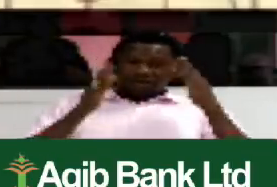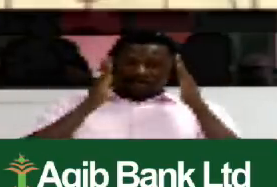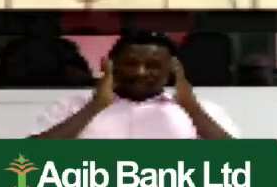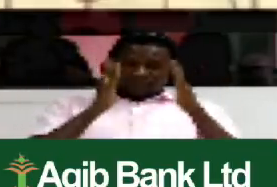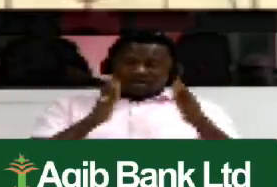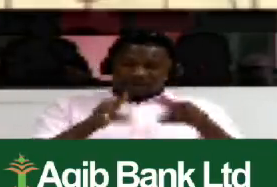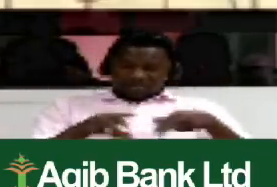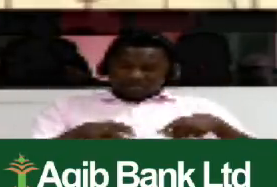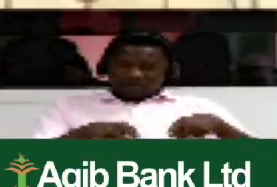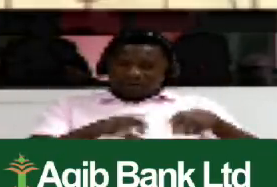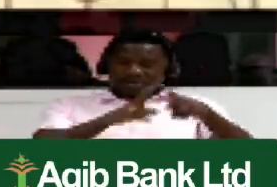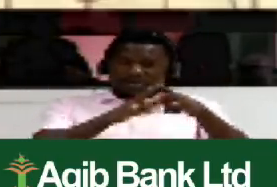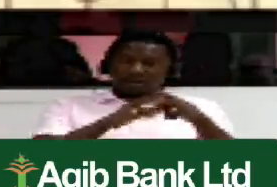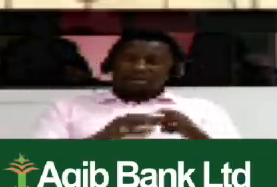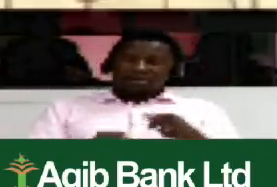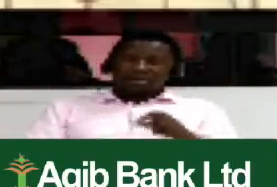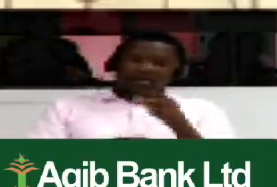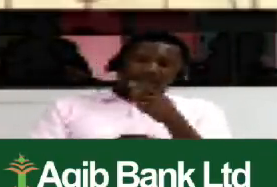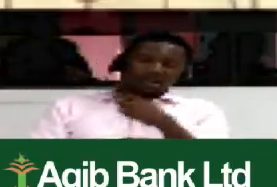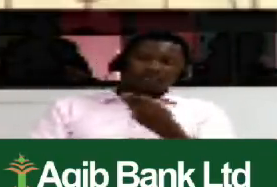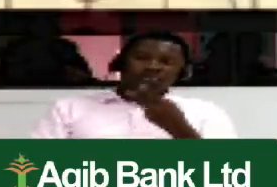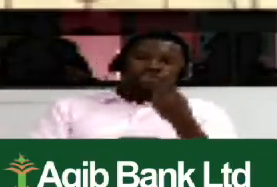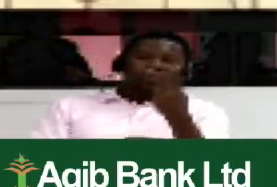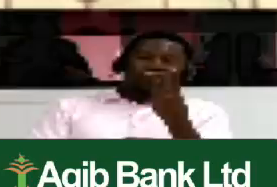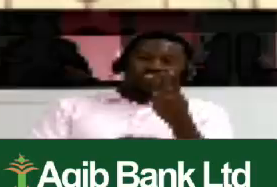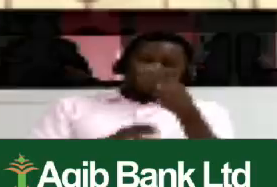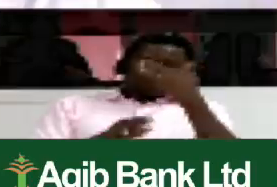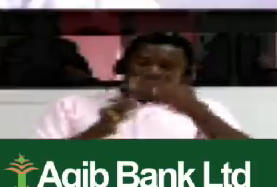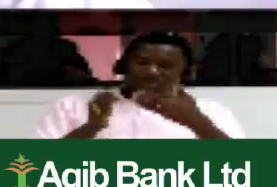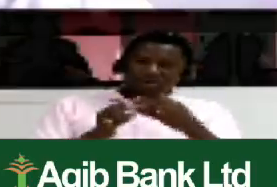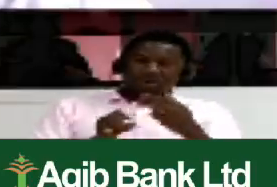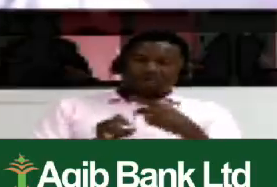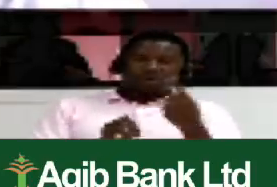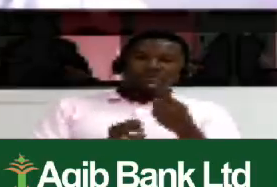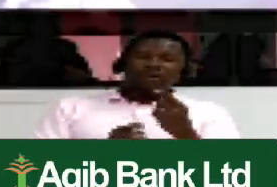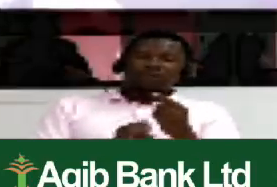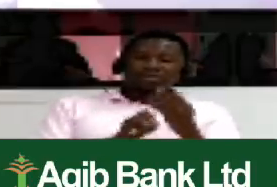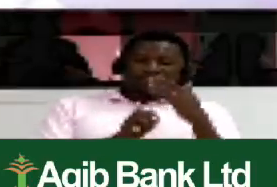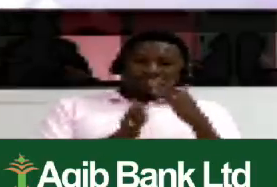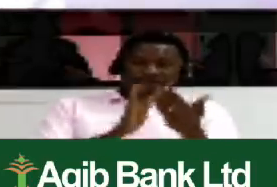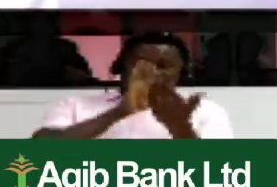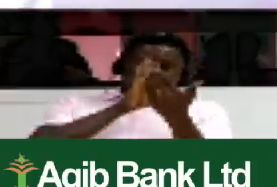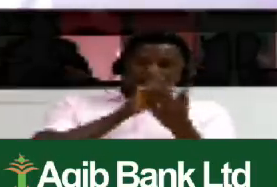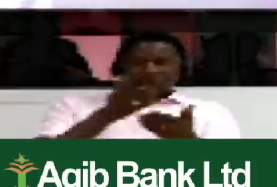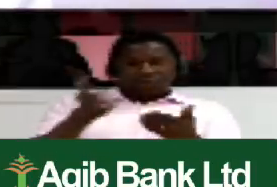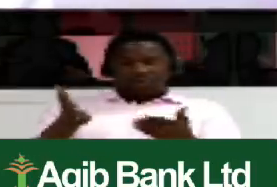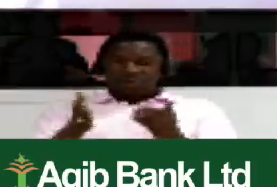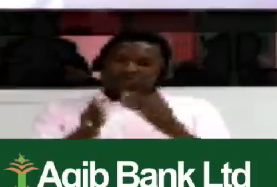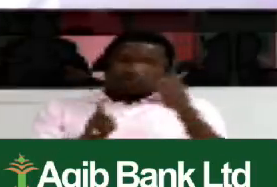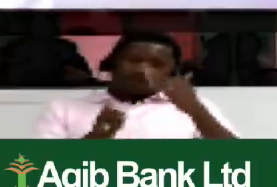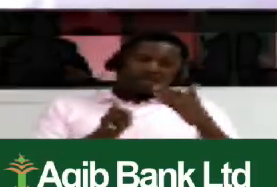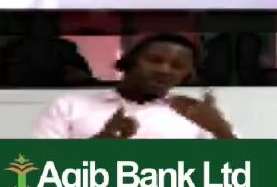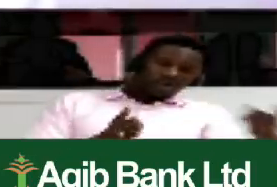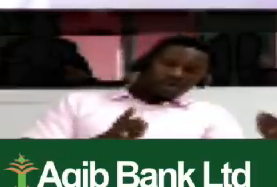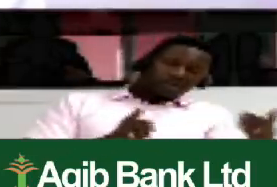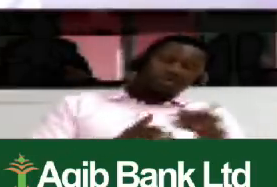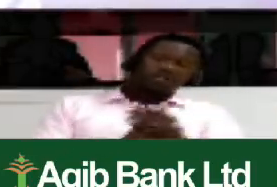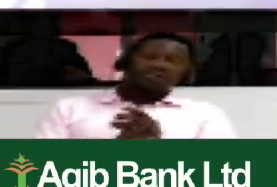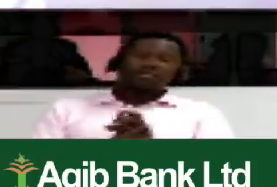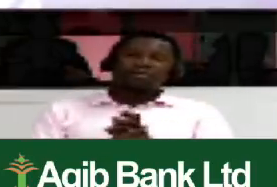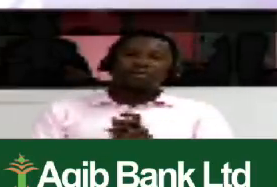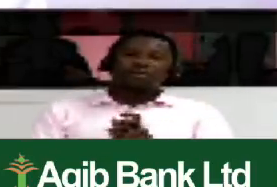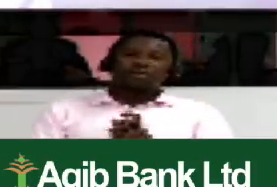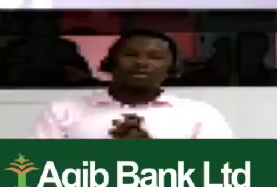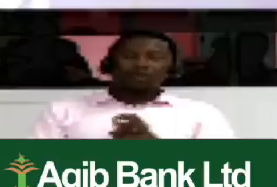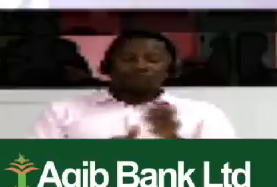that corridor, there are two rooms there, the other one this way, the other one facing this way. That was where I was, the other one on the right-hand side,